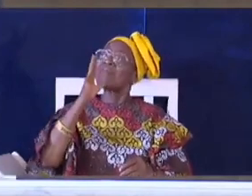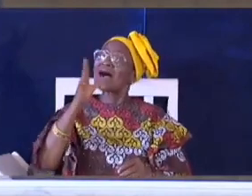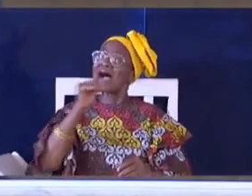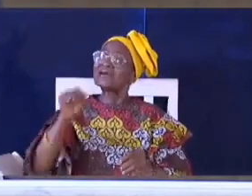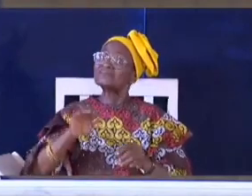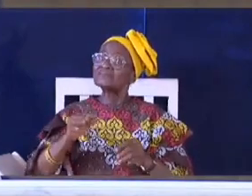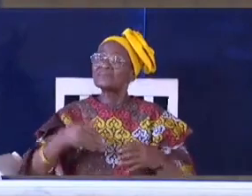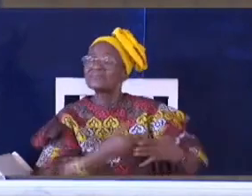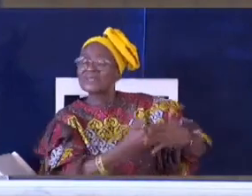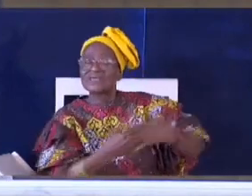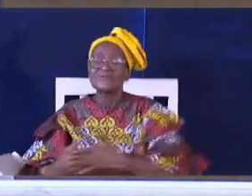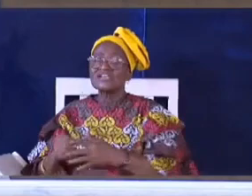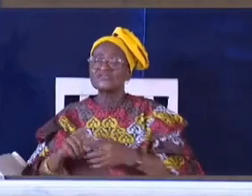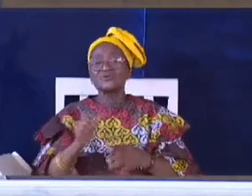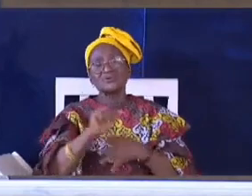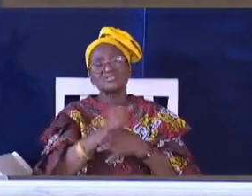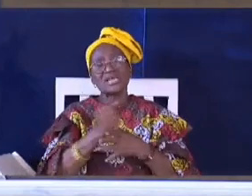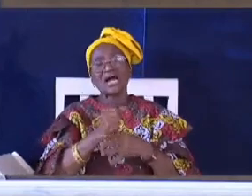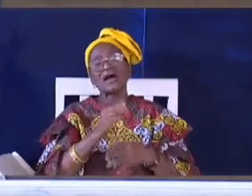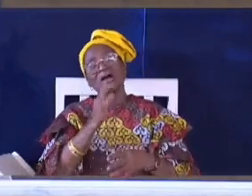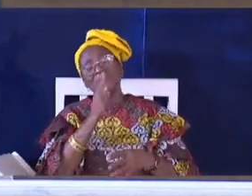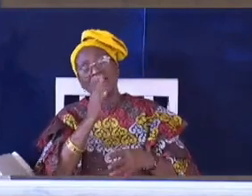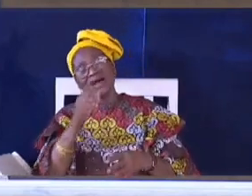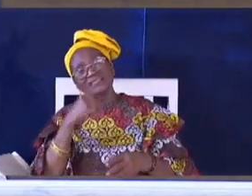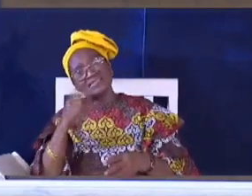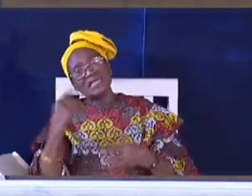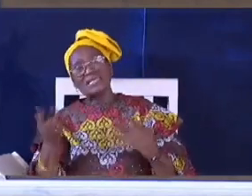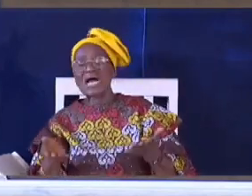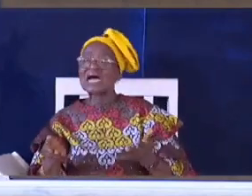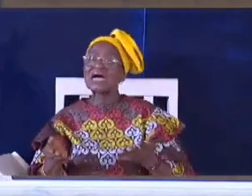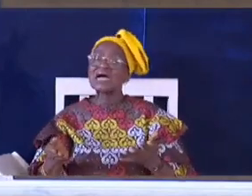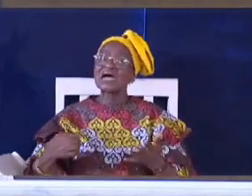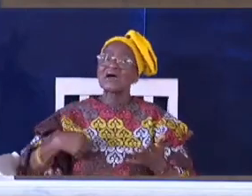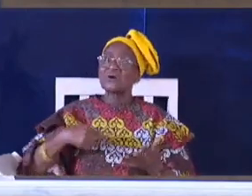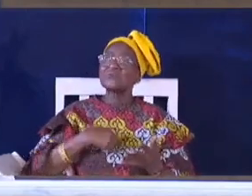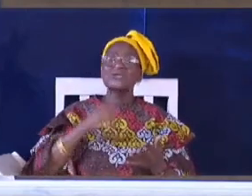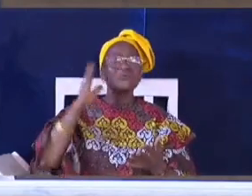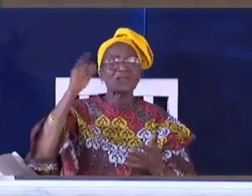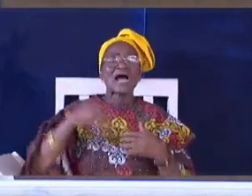So mama said, well, if I leave, I will have another child.